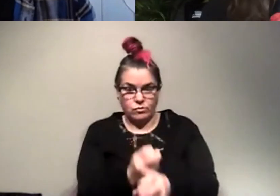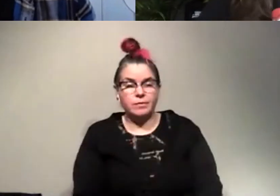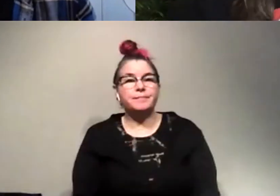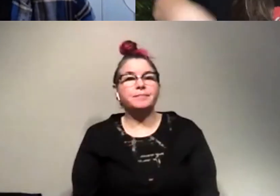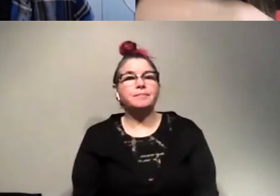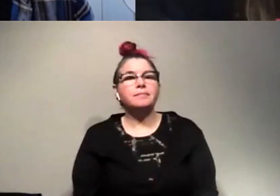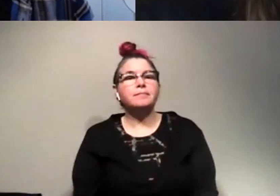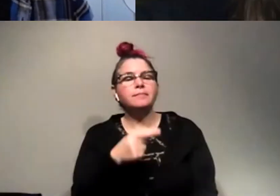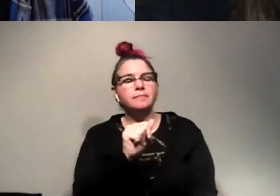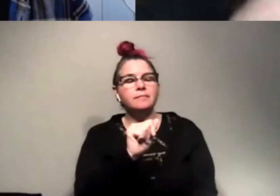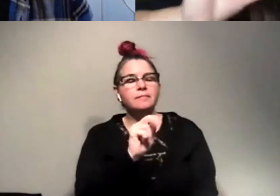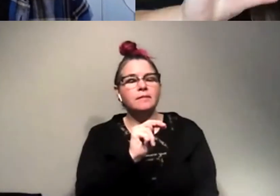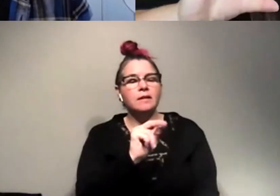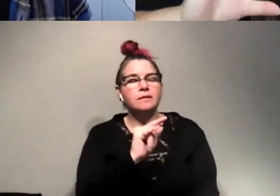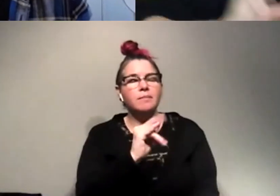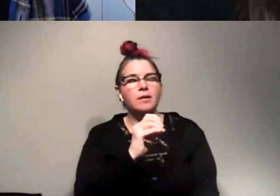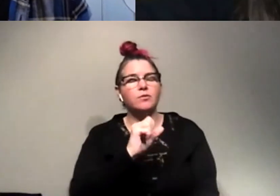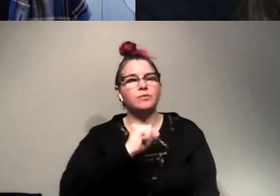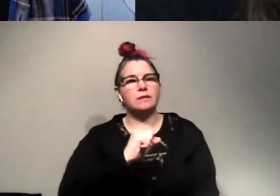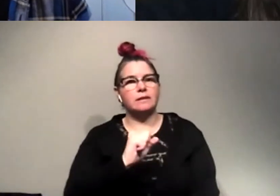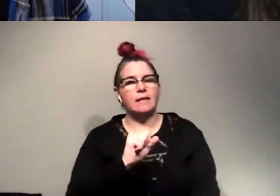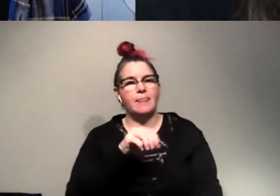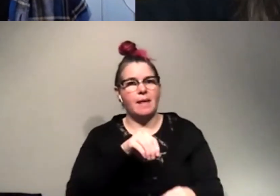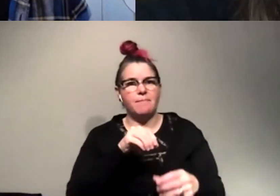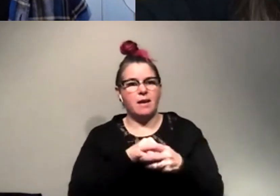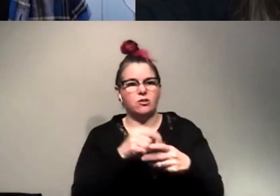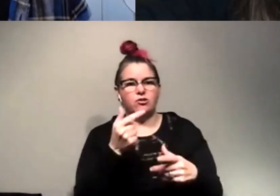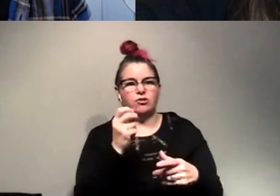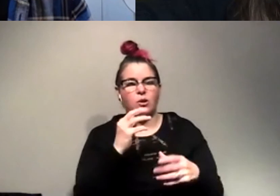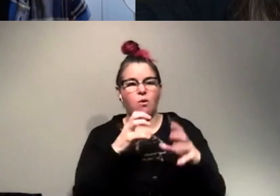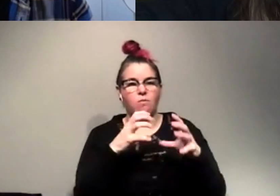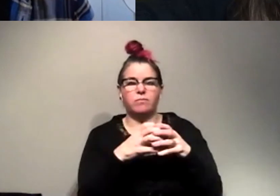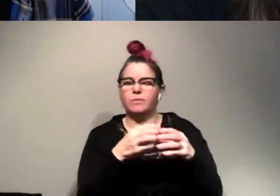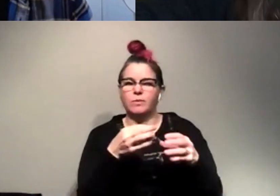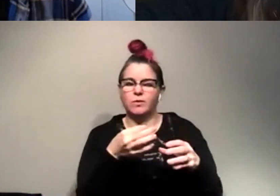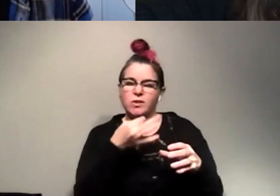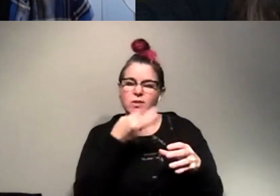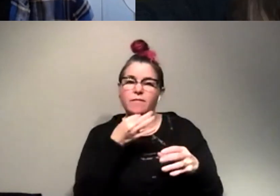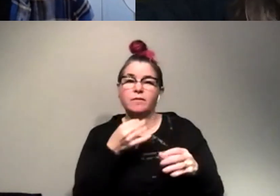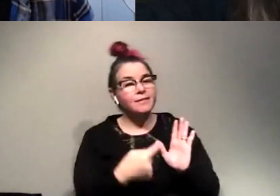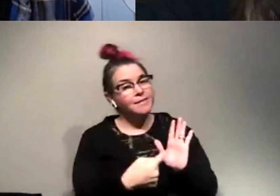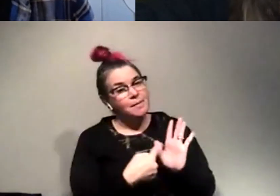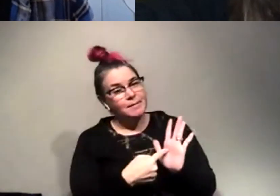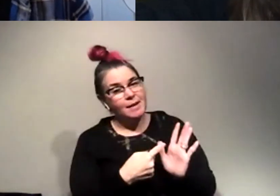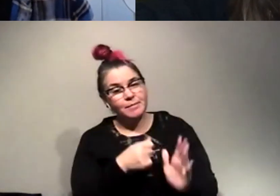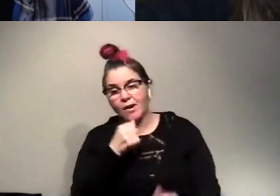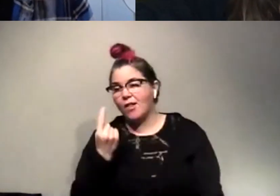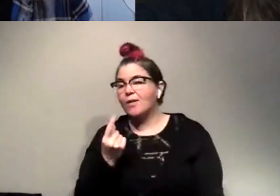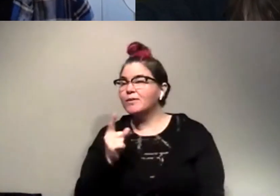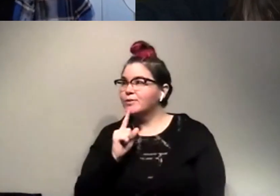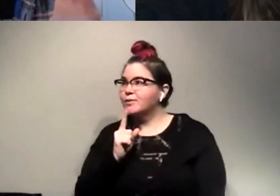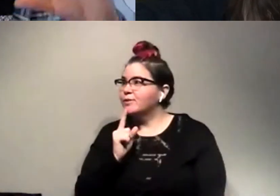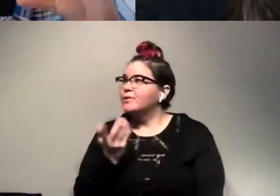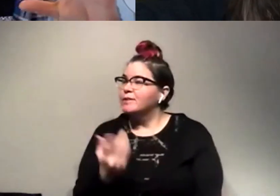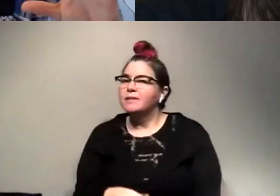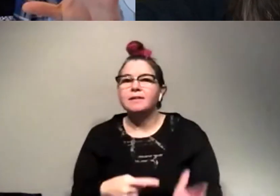these antibiotic resistance genes, they're in the main genome, right? And so they're pretty tough. Sometimes. Oh, not always. Okay. Oh yeah, that's true. Not always.